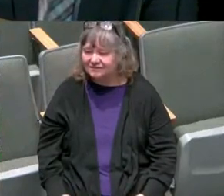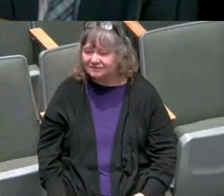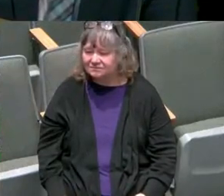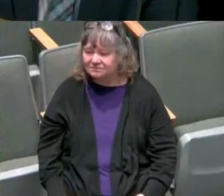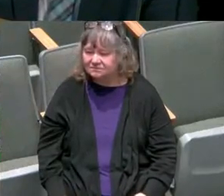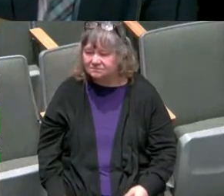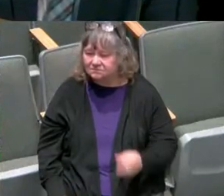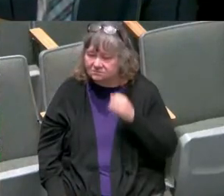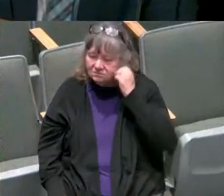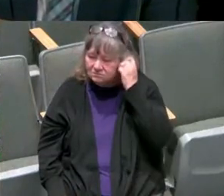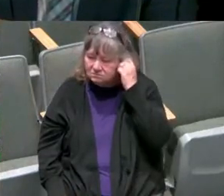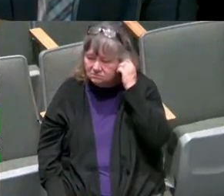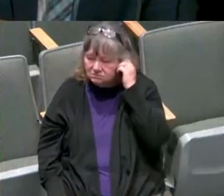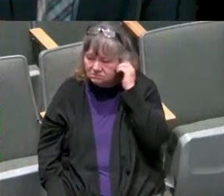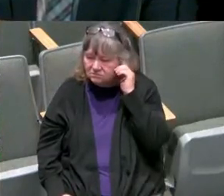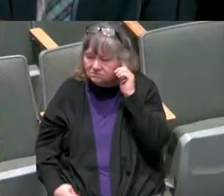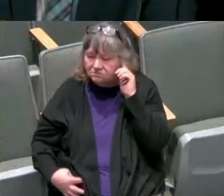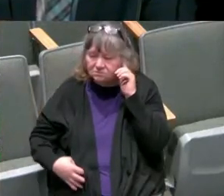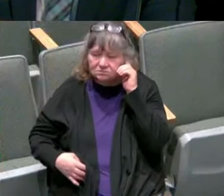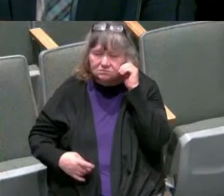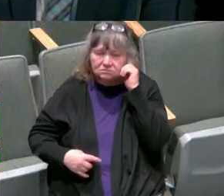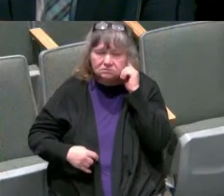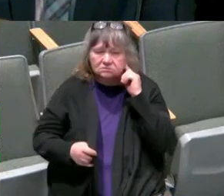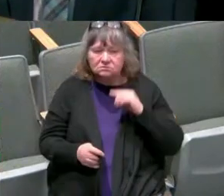um vote on this